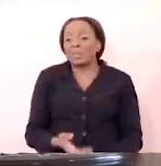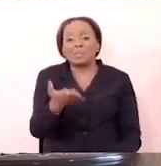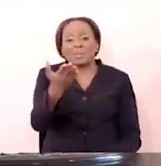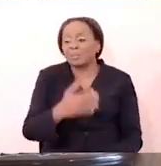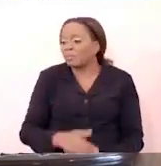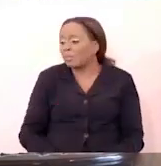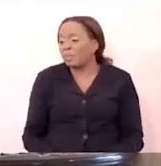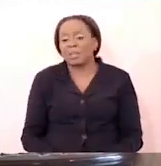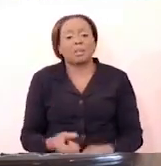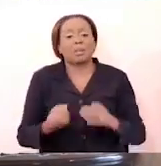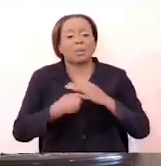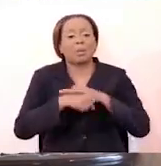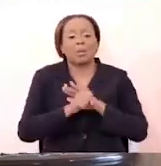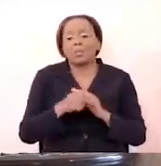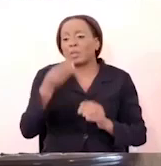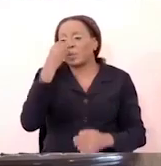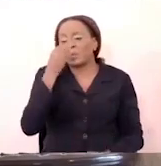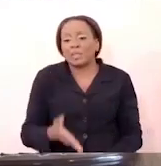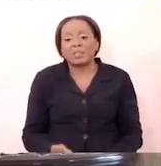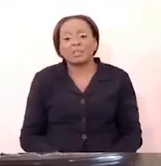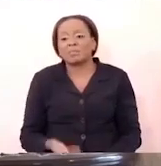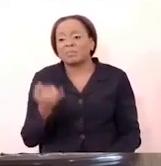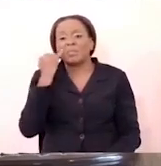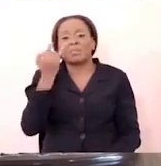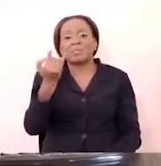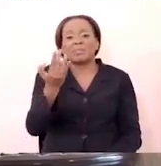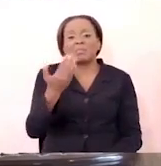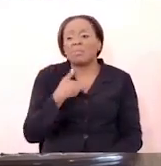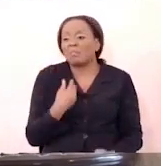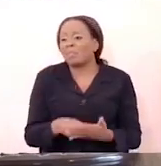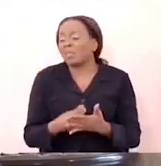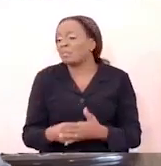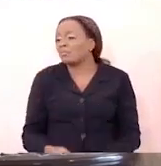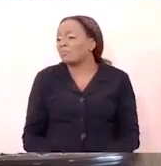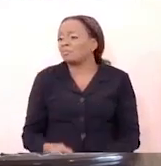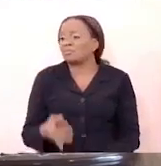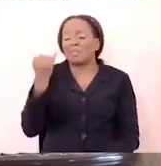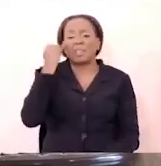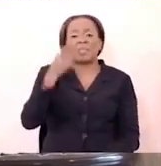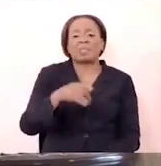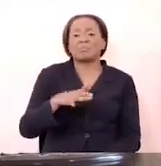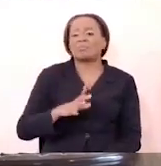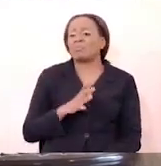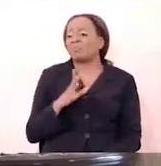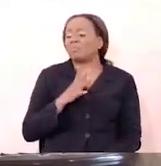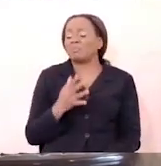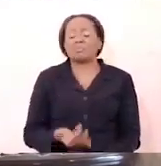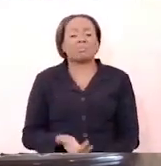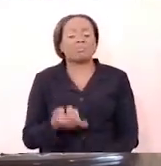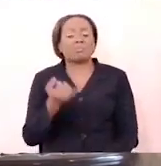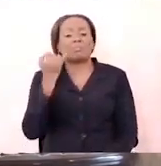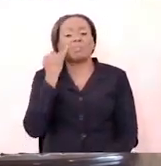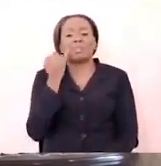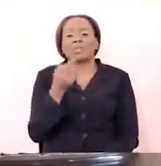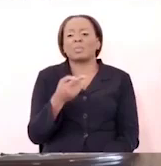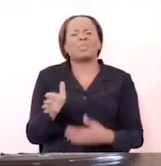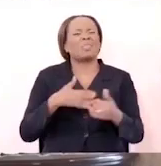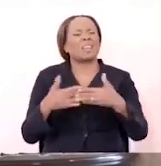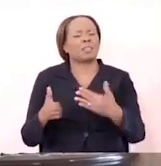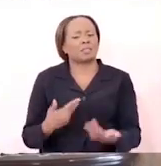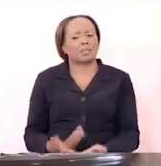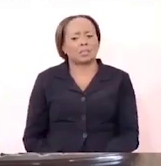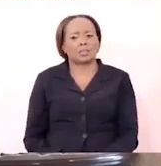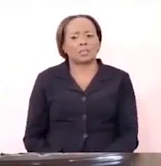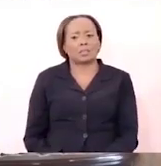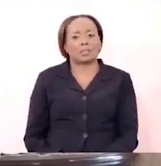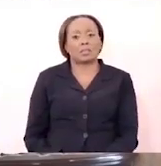of the guard. It don't respect it at all. And therefore, if we're going to get out of this, I'm appealing to people